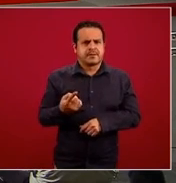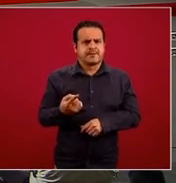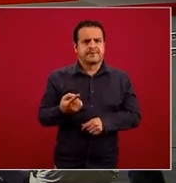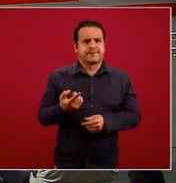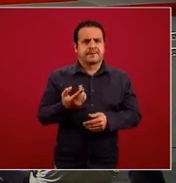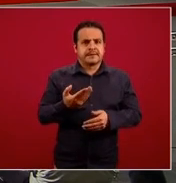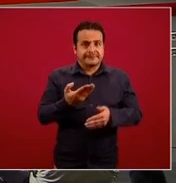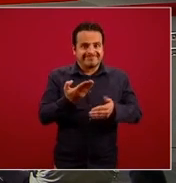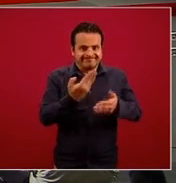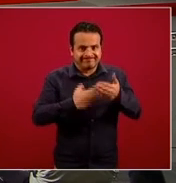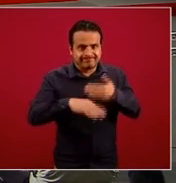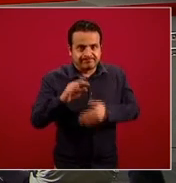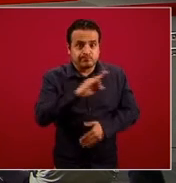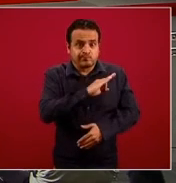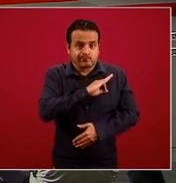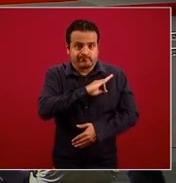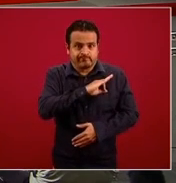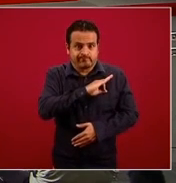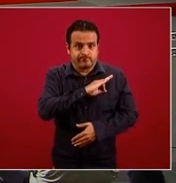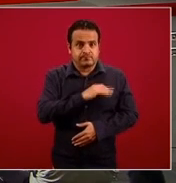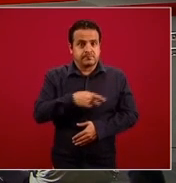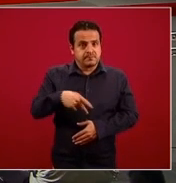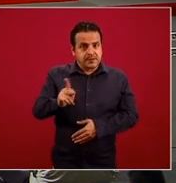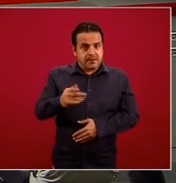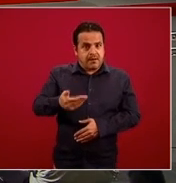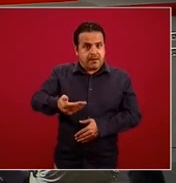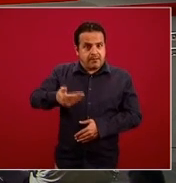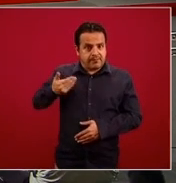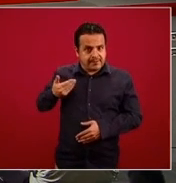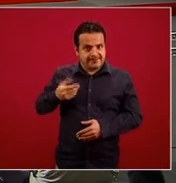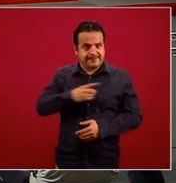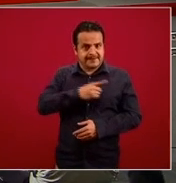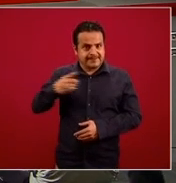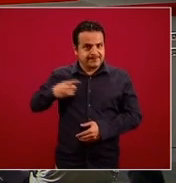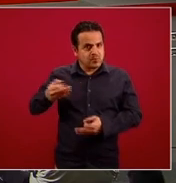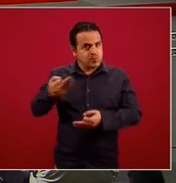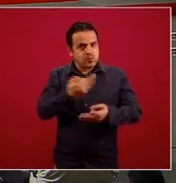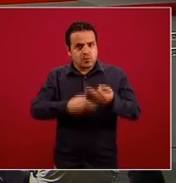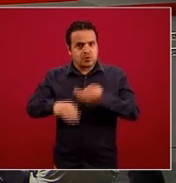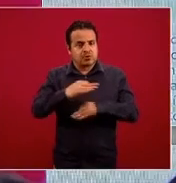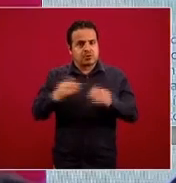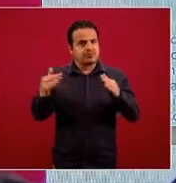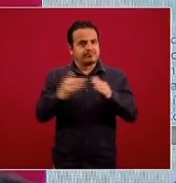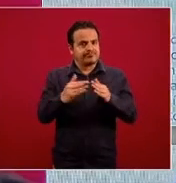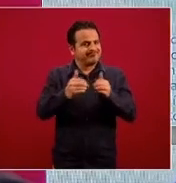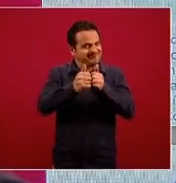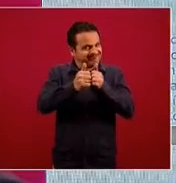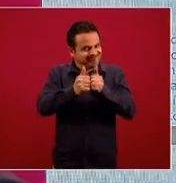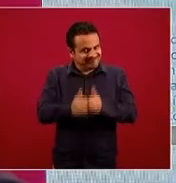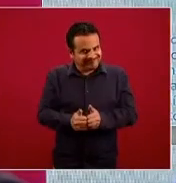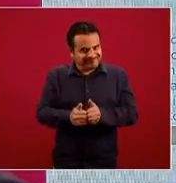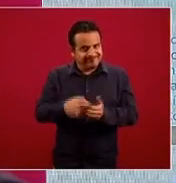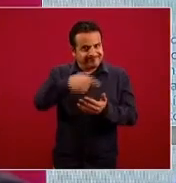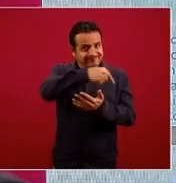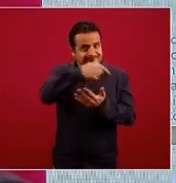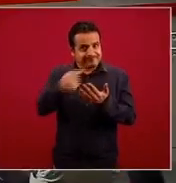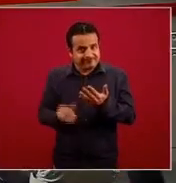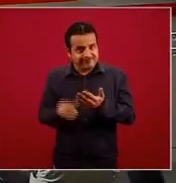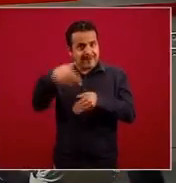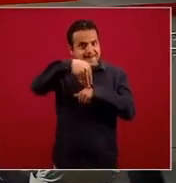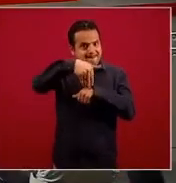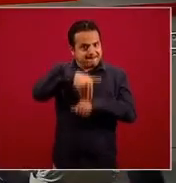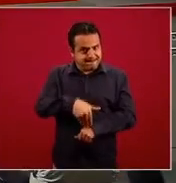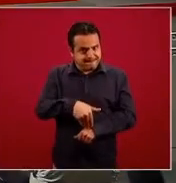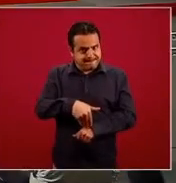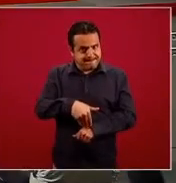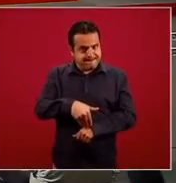the 1st. But this will only happen if and only if you stay at home, and if